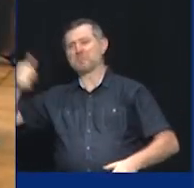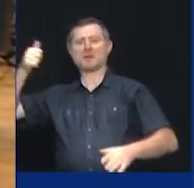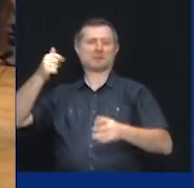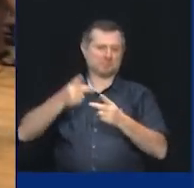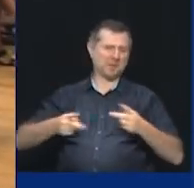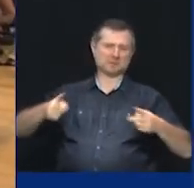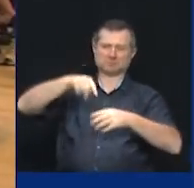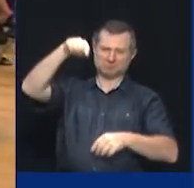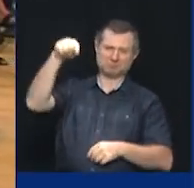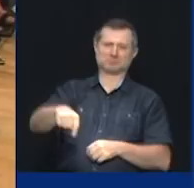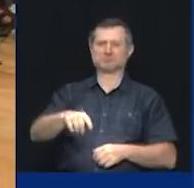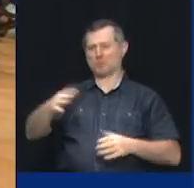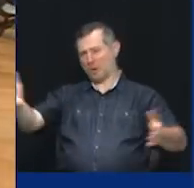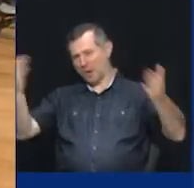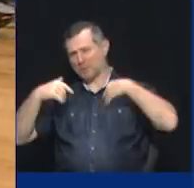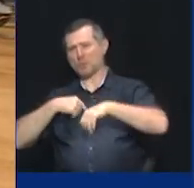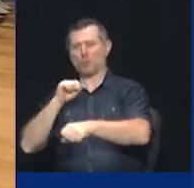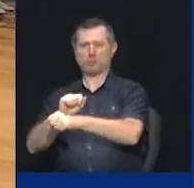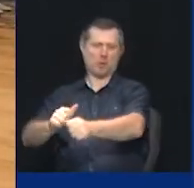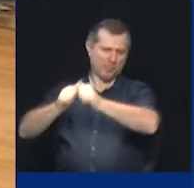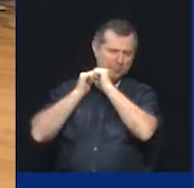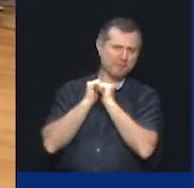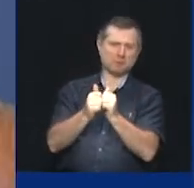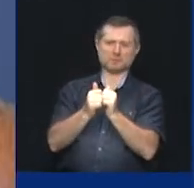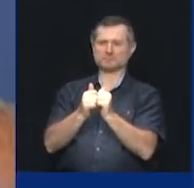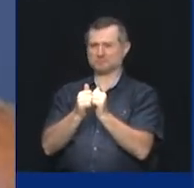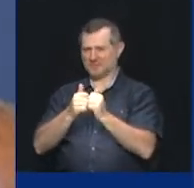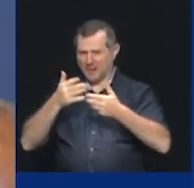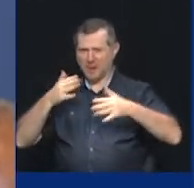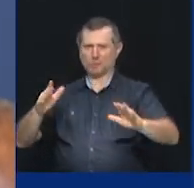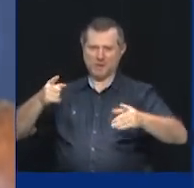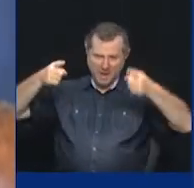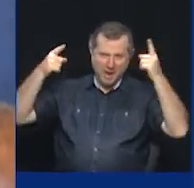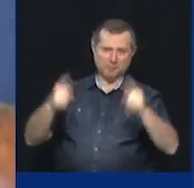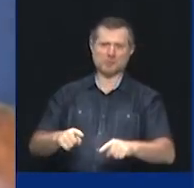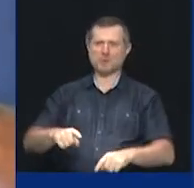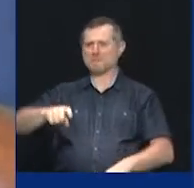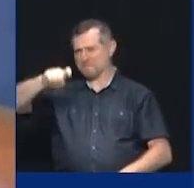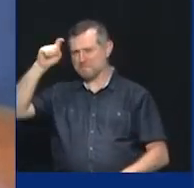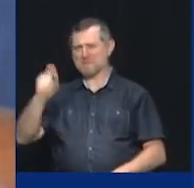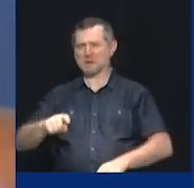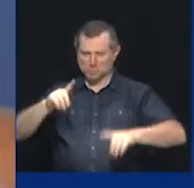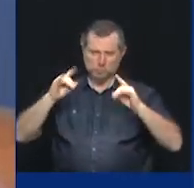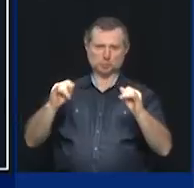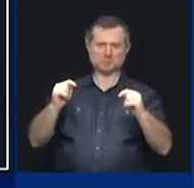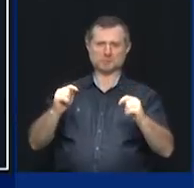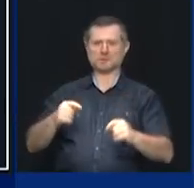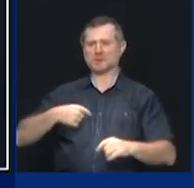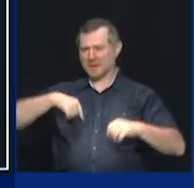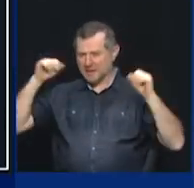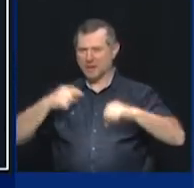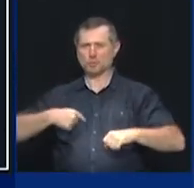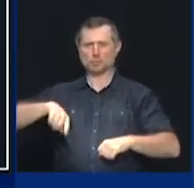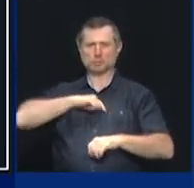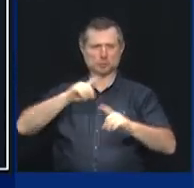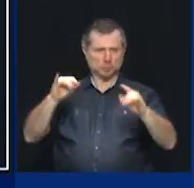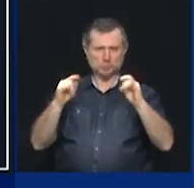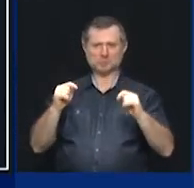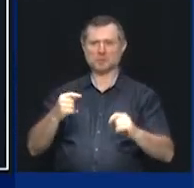come together and make it happen. We must do it. We can do it. We